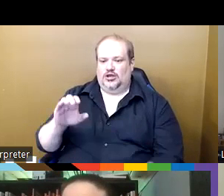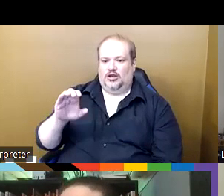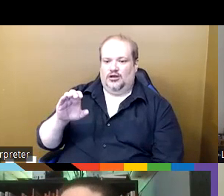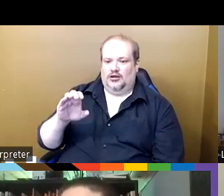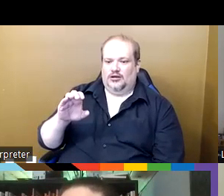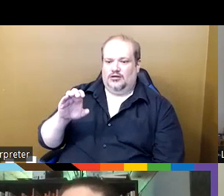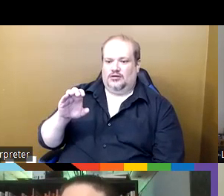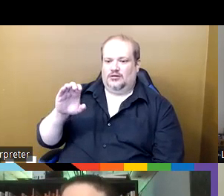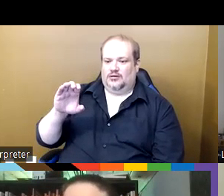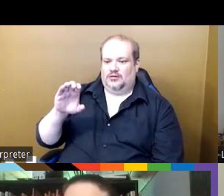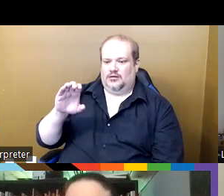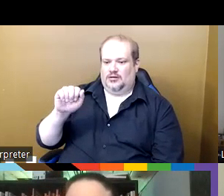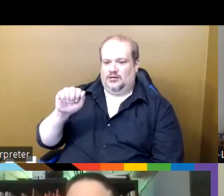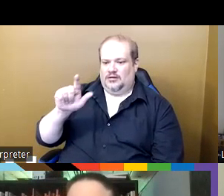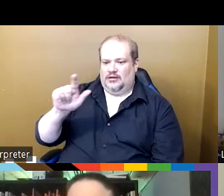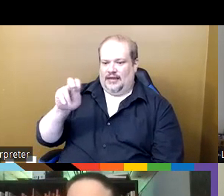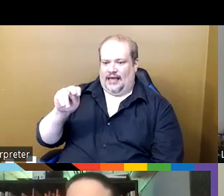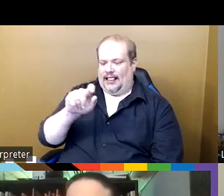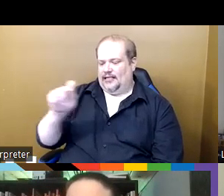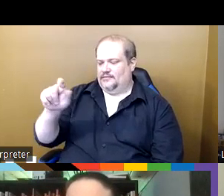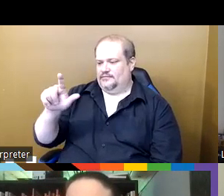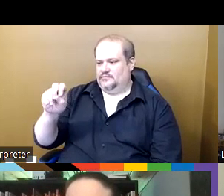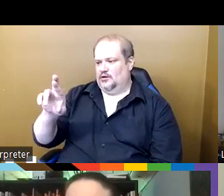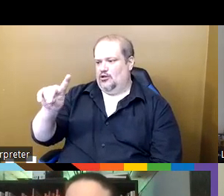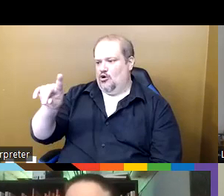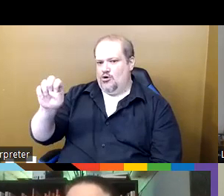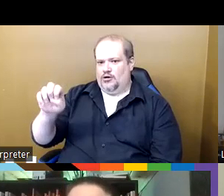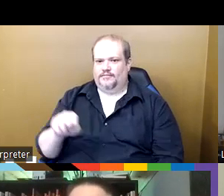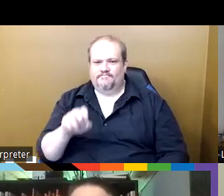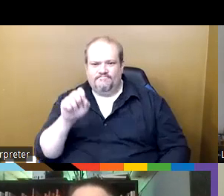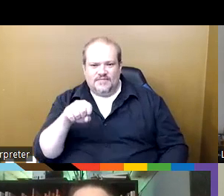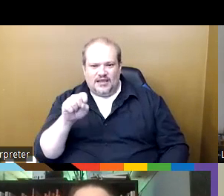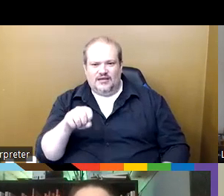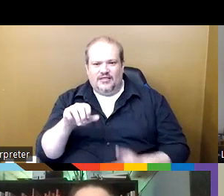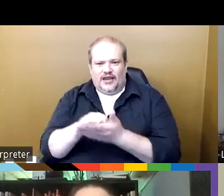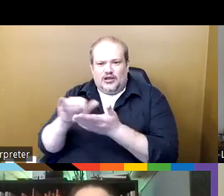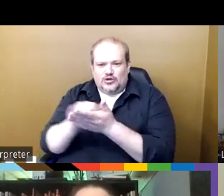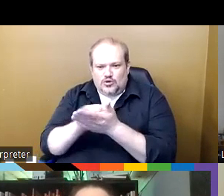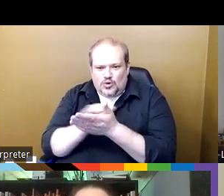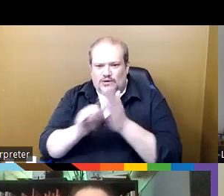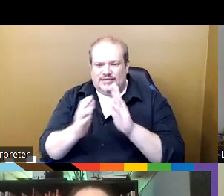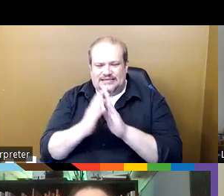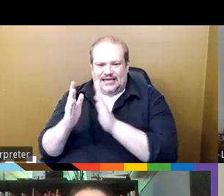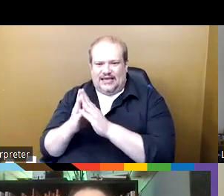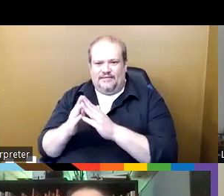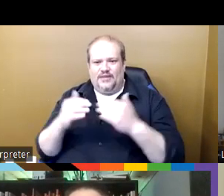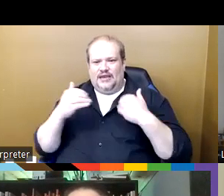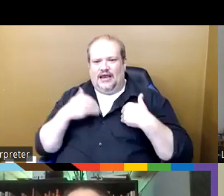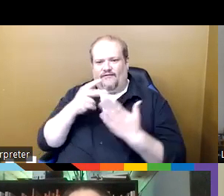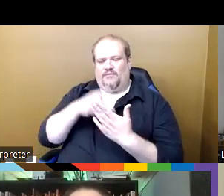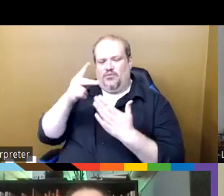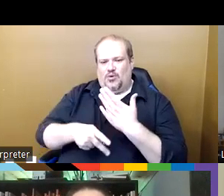little bit about that before we move on. Yeah, so they're in New York City. They have a